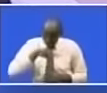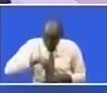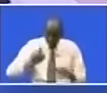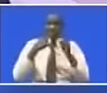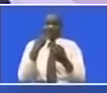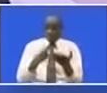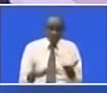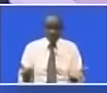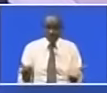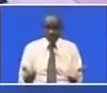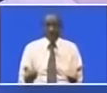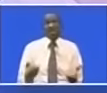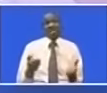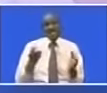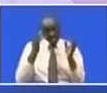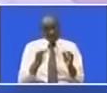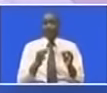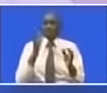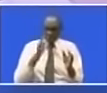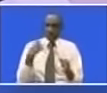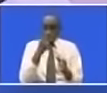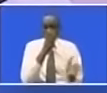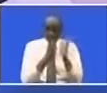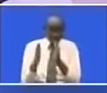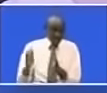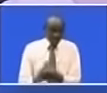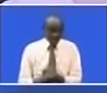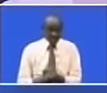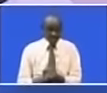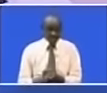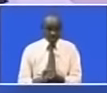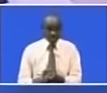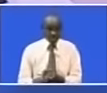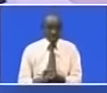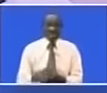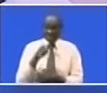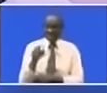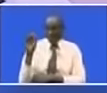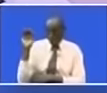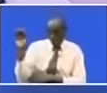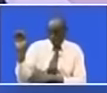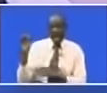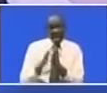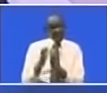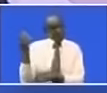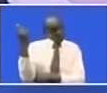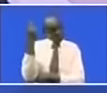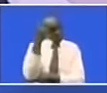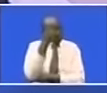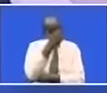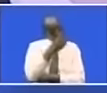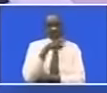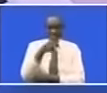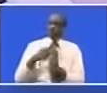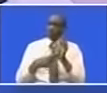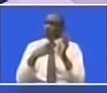seemed to be well prepared. this morning and the whole day has